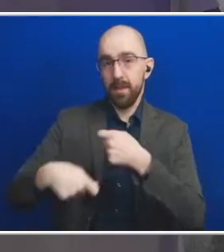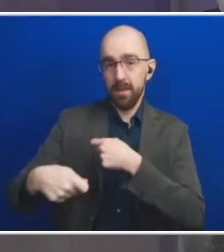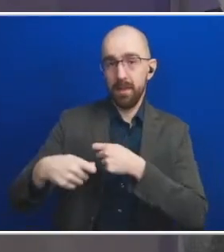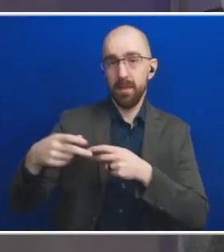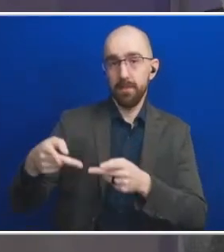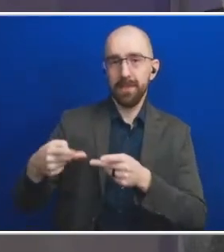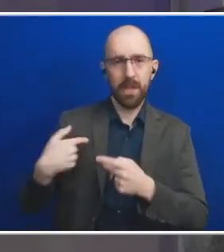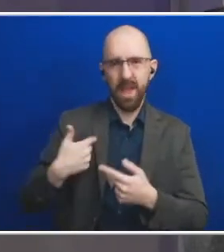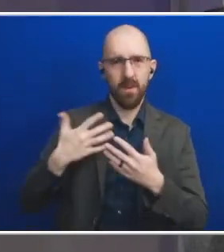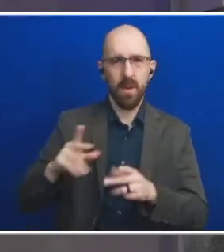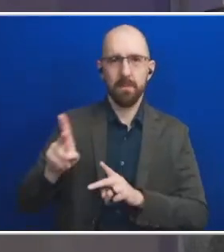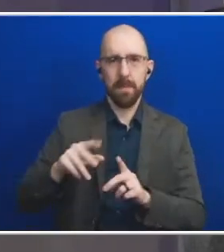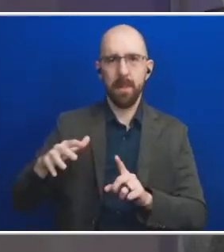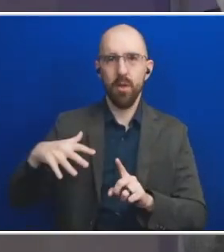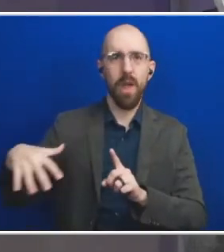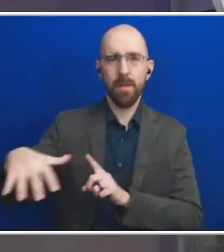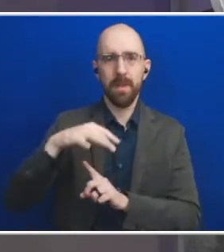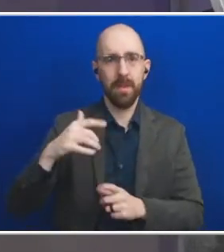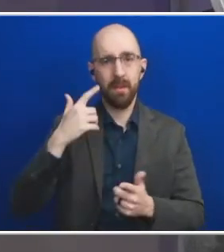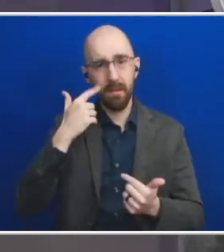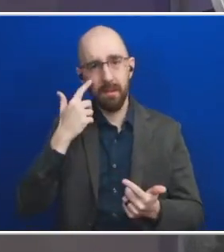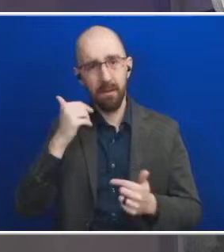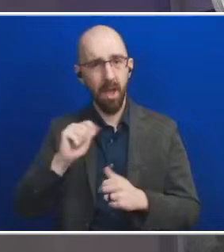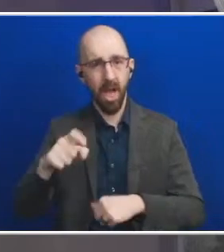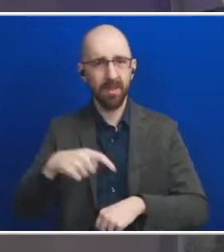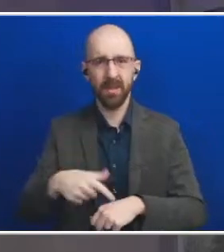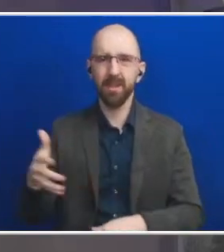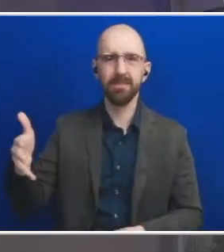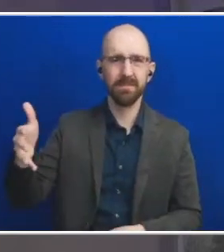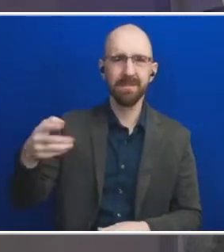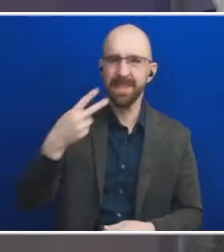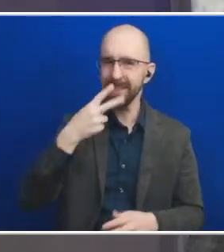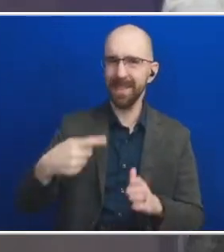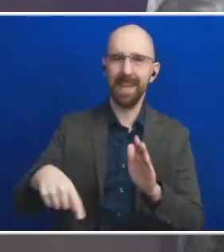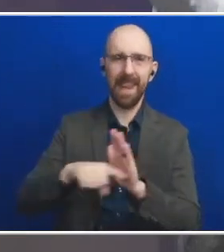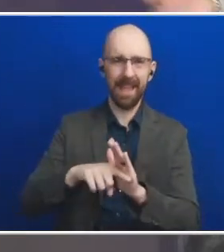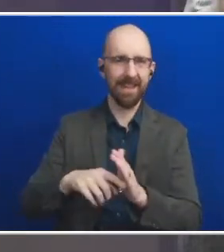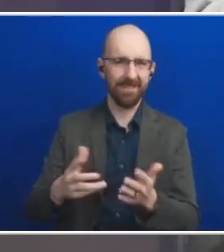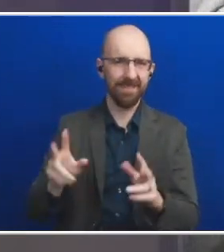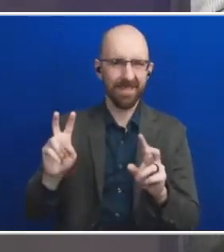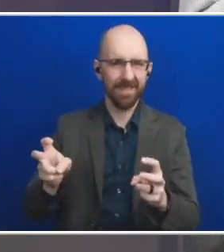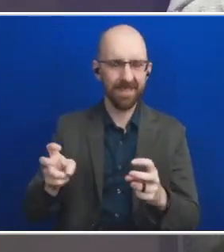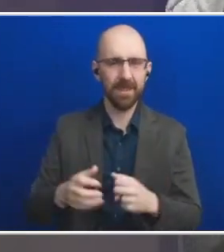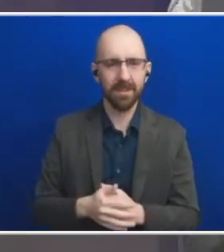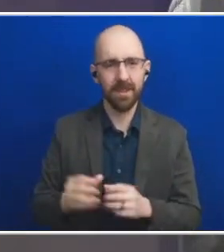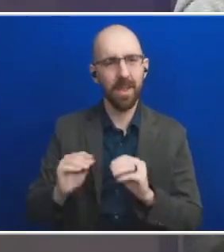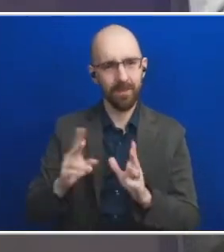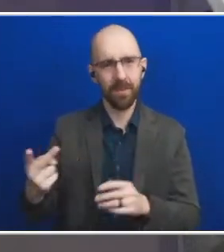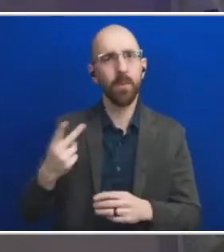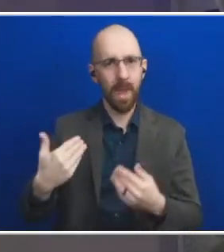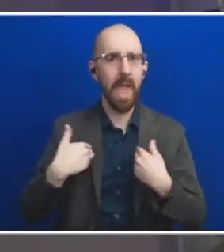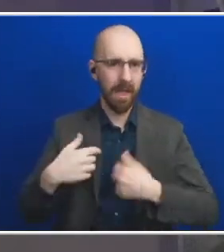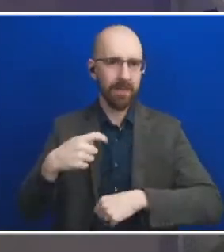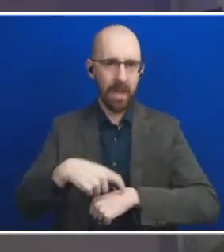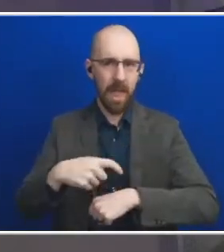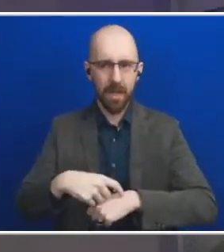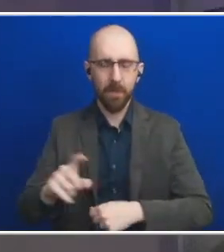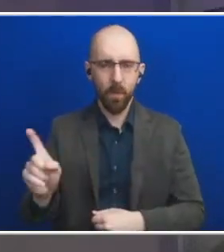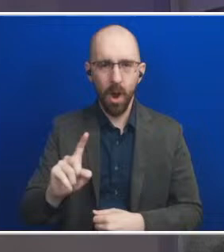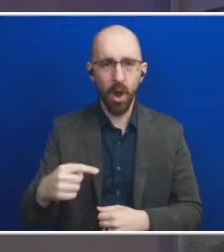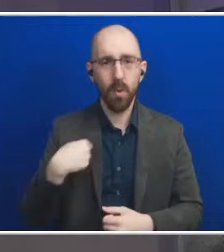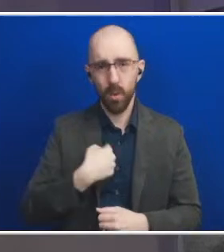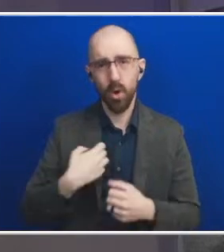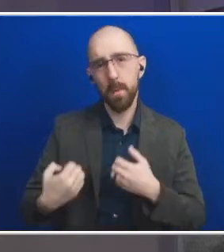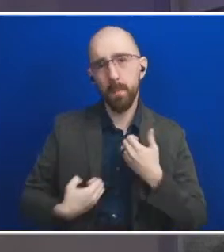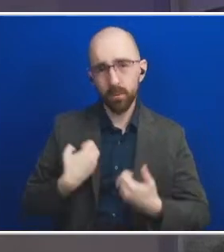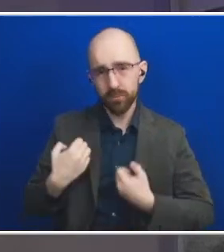me crying all the time, seeing that negative side. Obviously, we both have our times where we're emotional and we cry